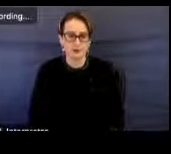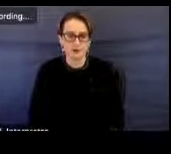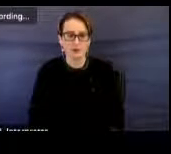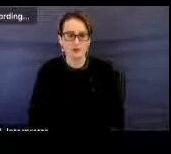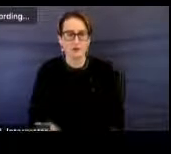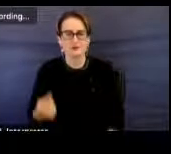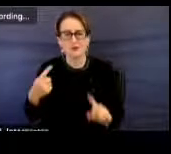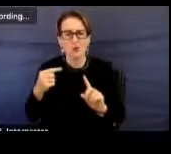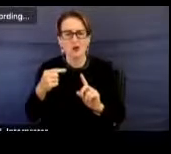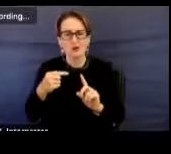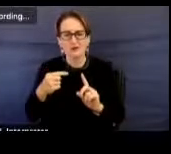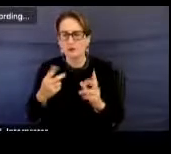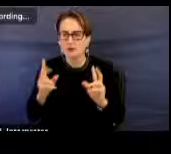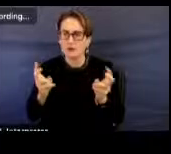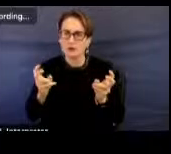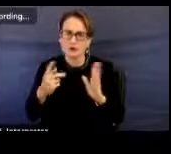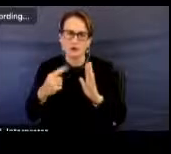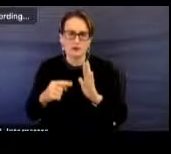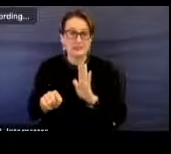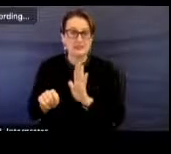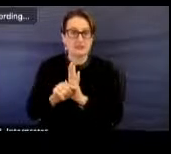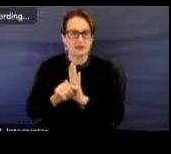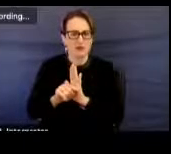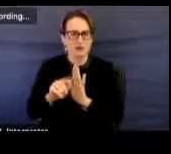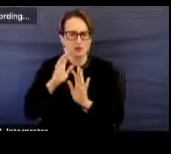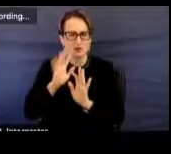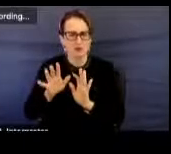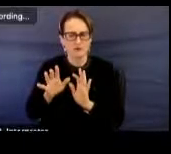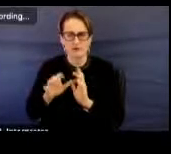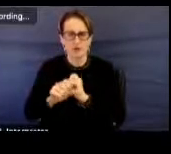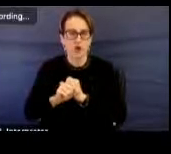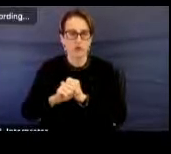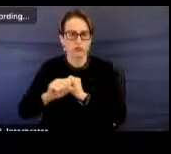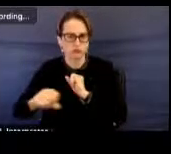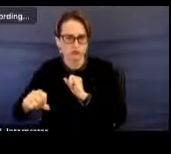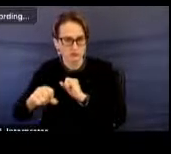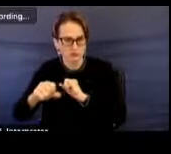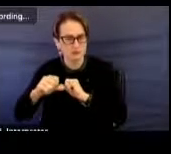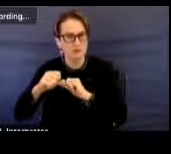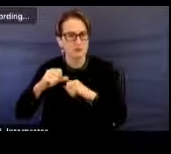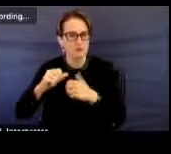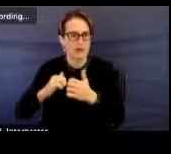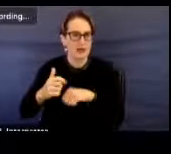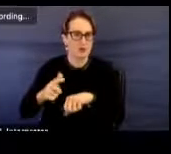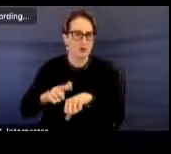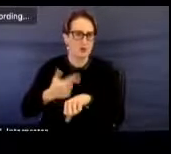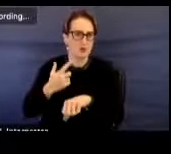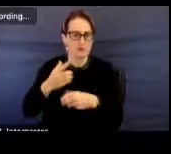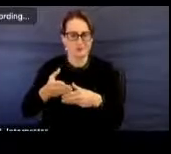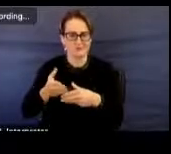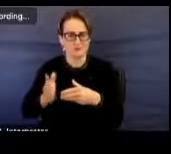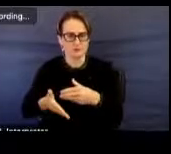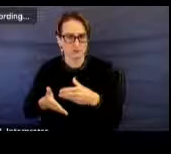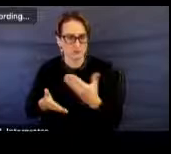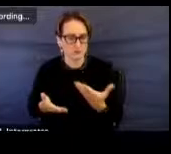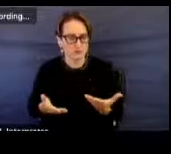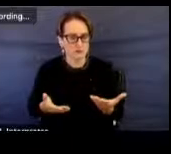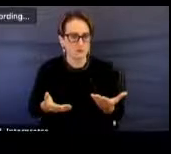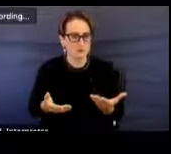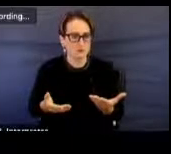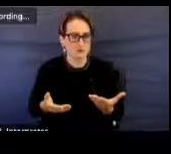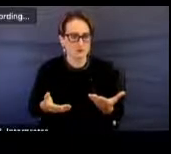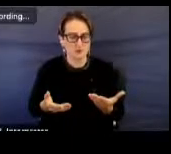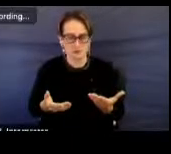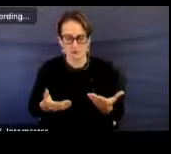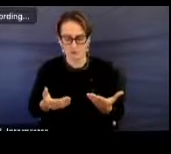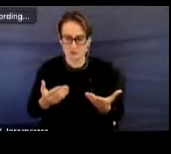disadvantage, if you will, that I can think of, is that instead of, it might be more into the future when we can finish this.